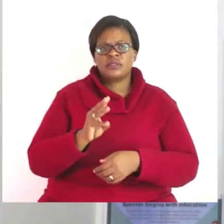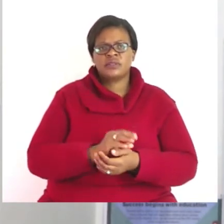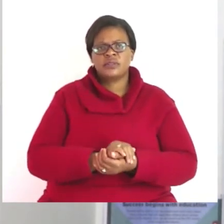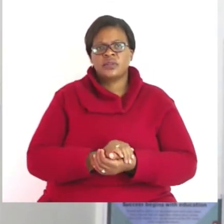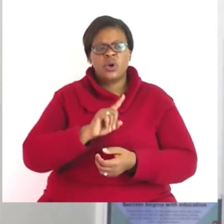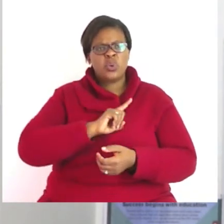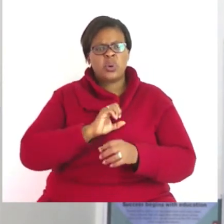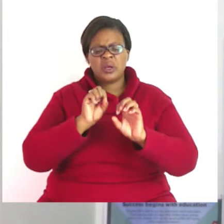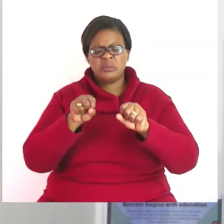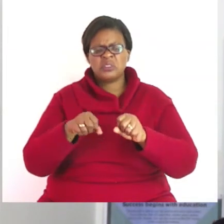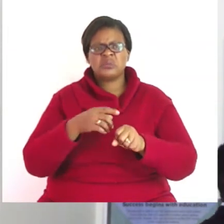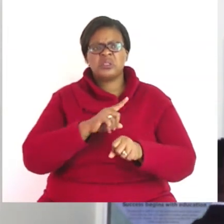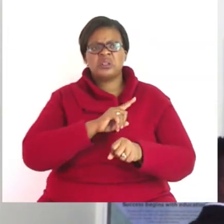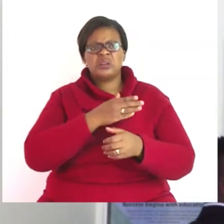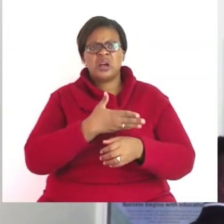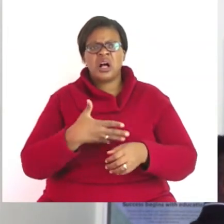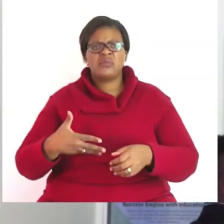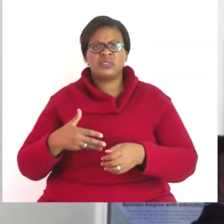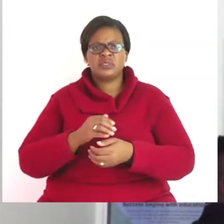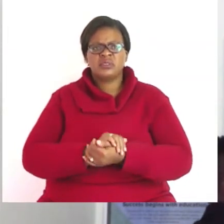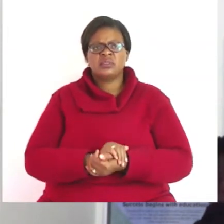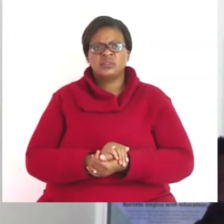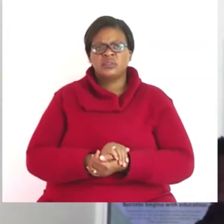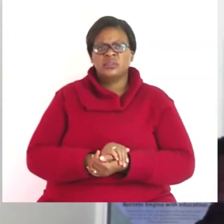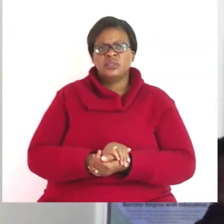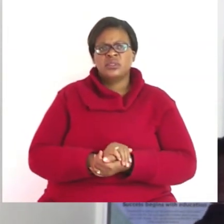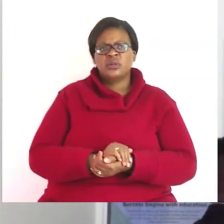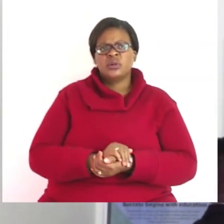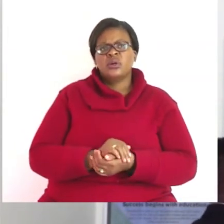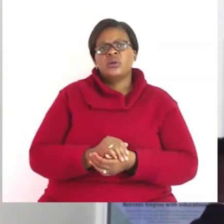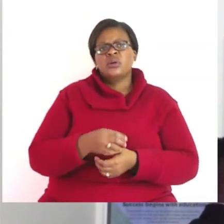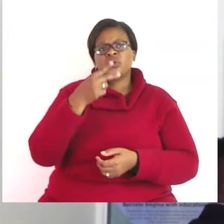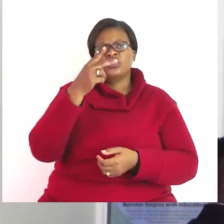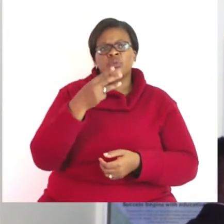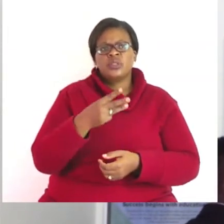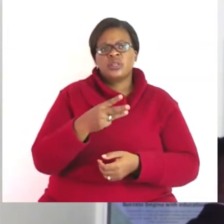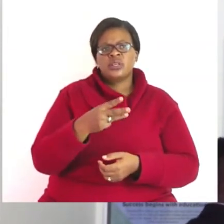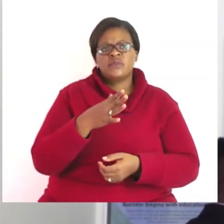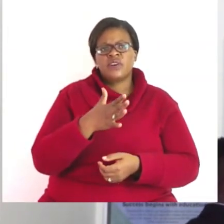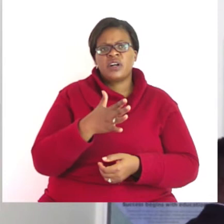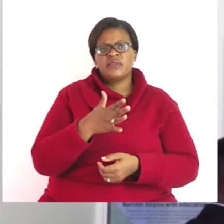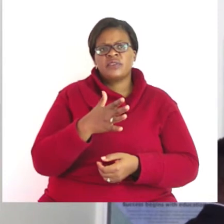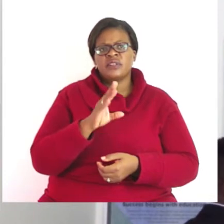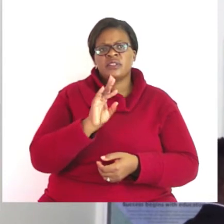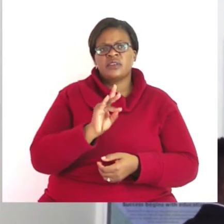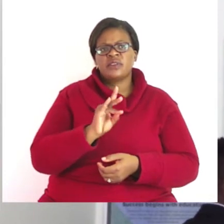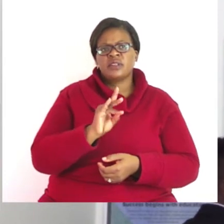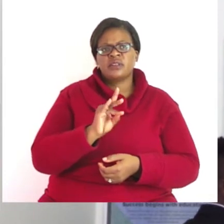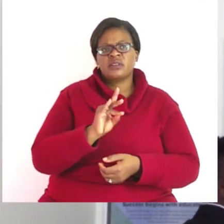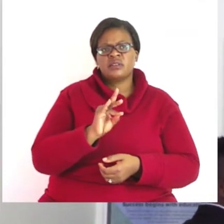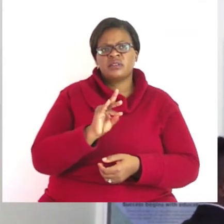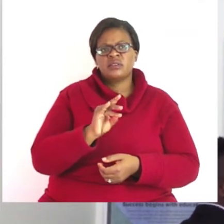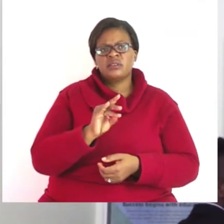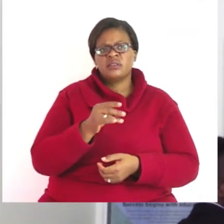do we have to halve? Prime factors are 2, 3, 5, 7,